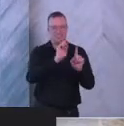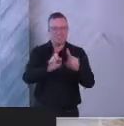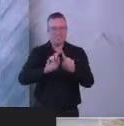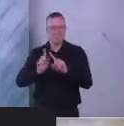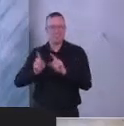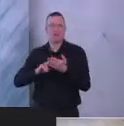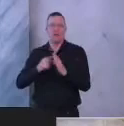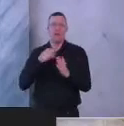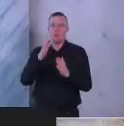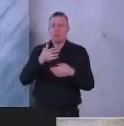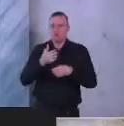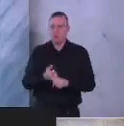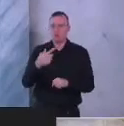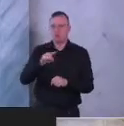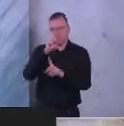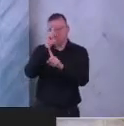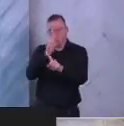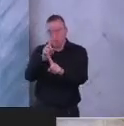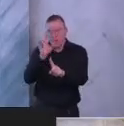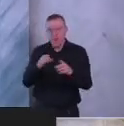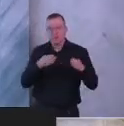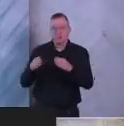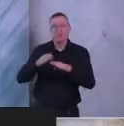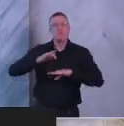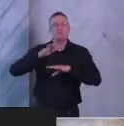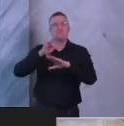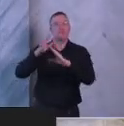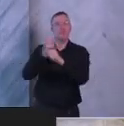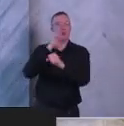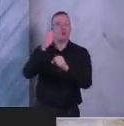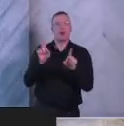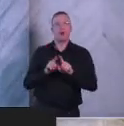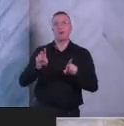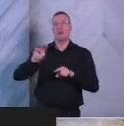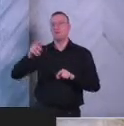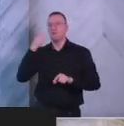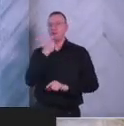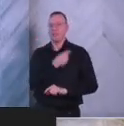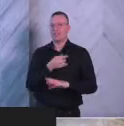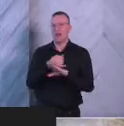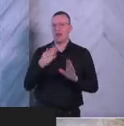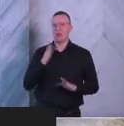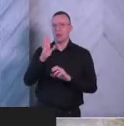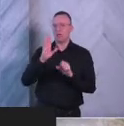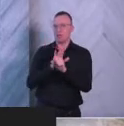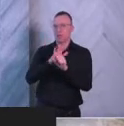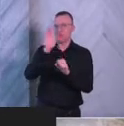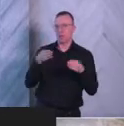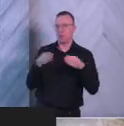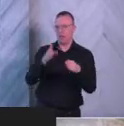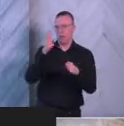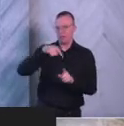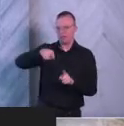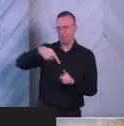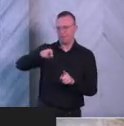I'm going to trust that we're on that road. And certainly as the MP for Kingston and the Islands, I'm going to even champion that road. I want to be